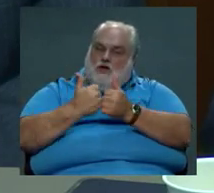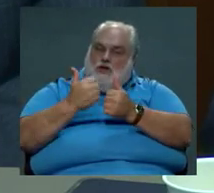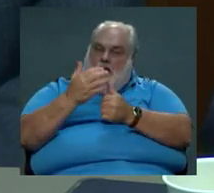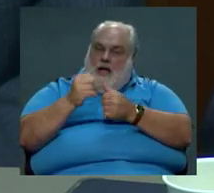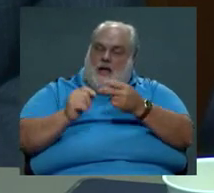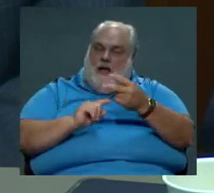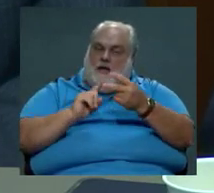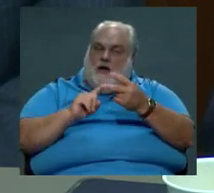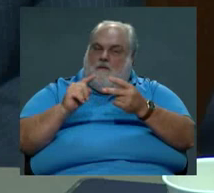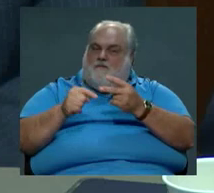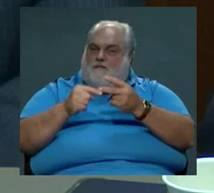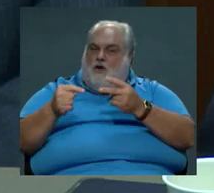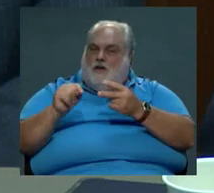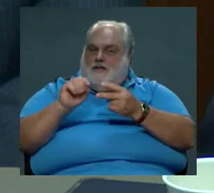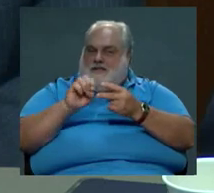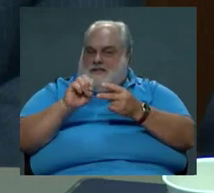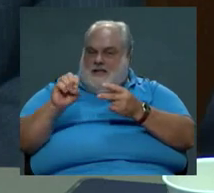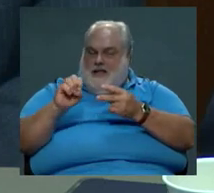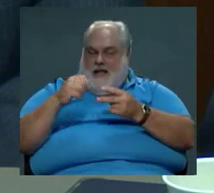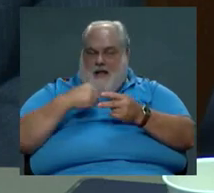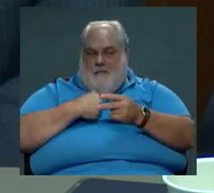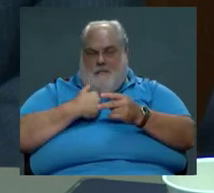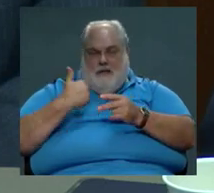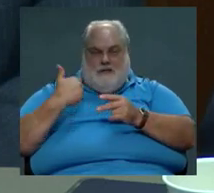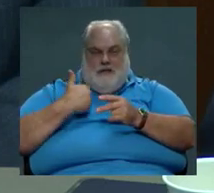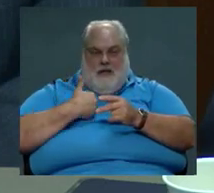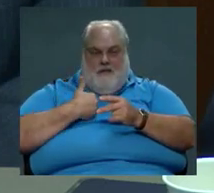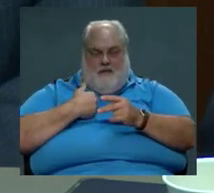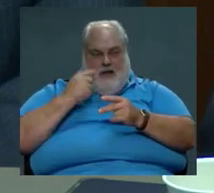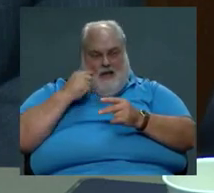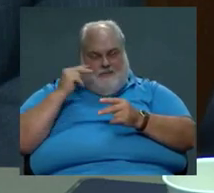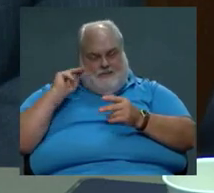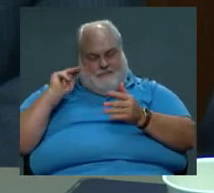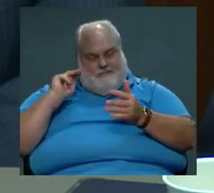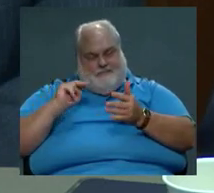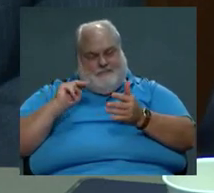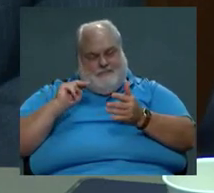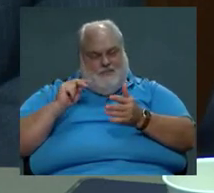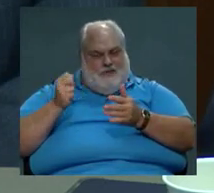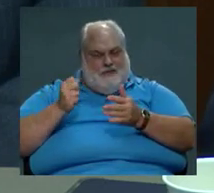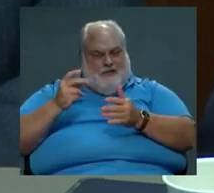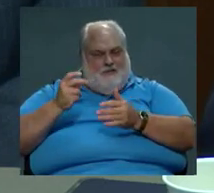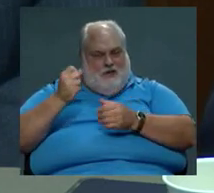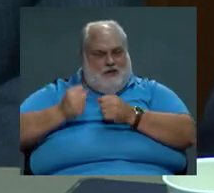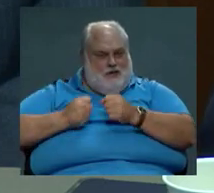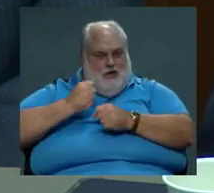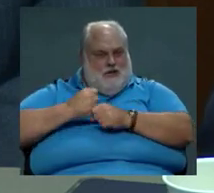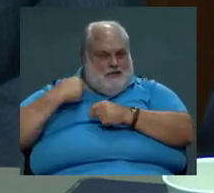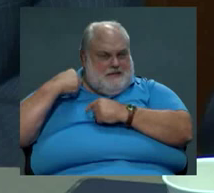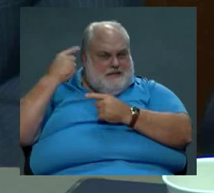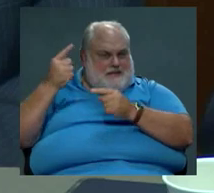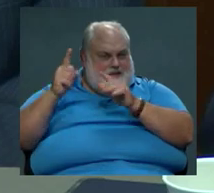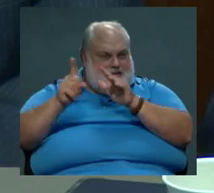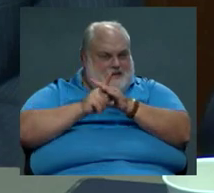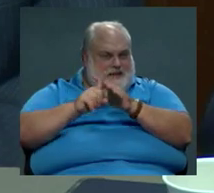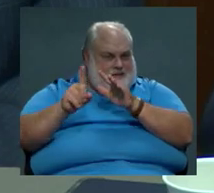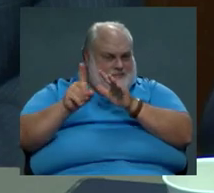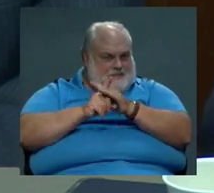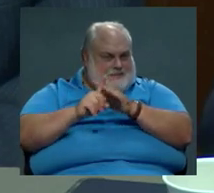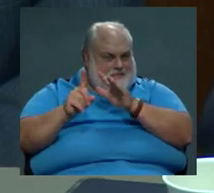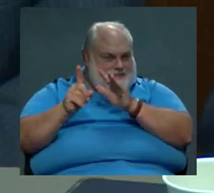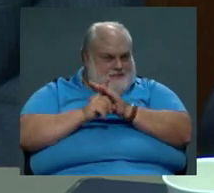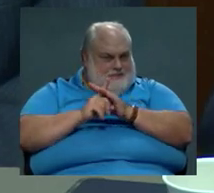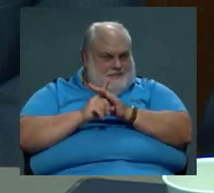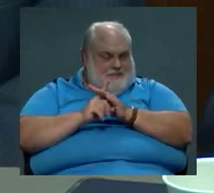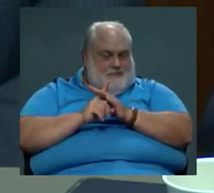Tee. I've looked at that for many years since this has come up, and when